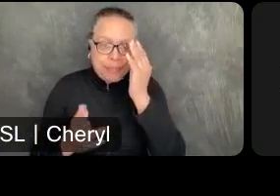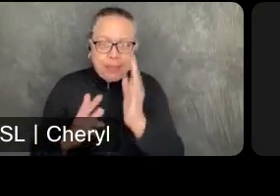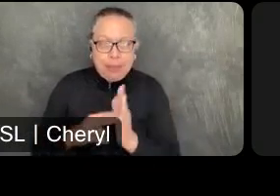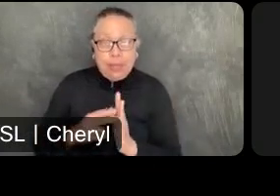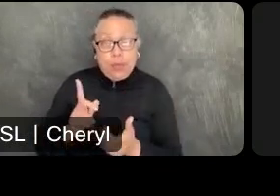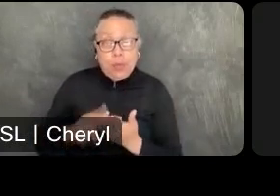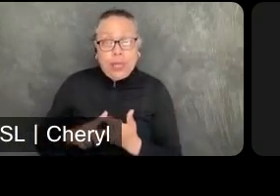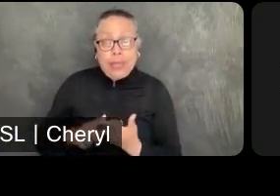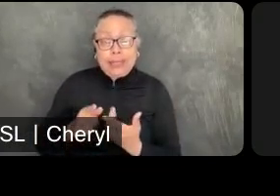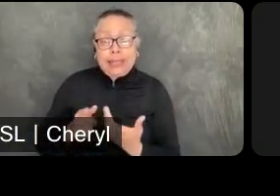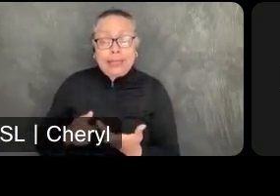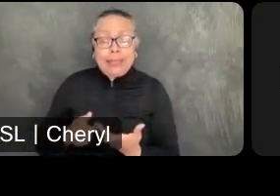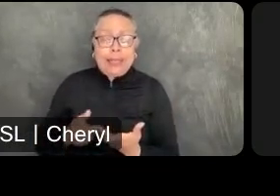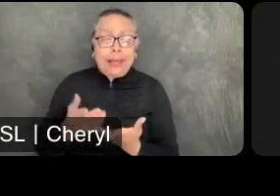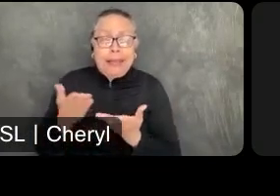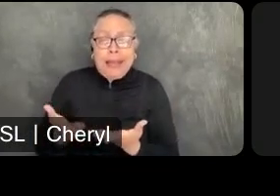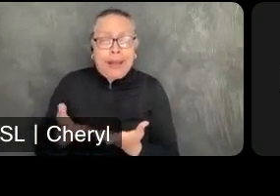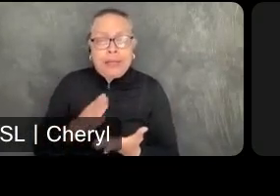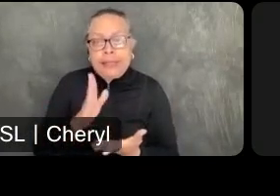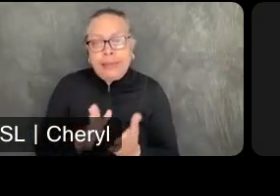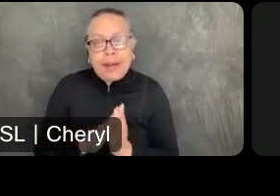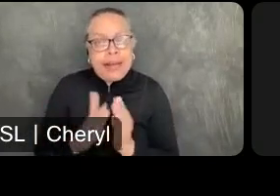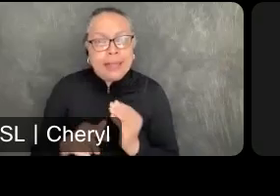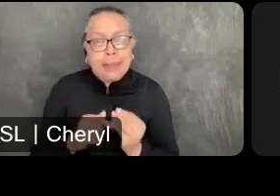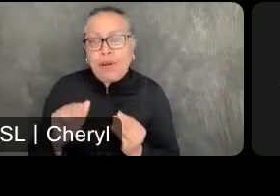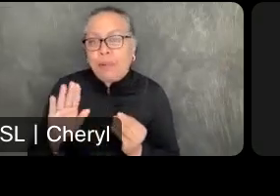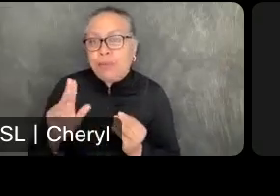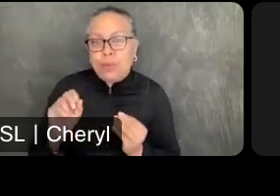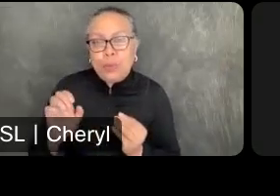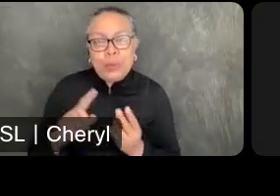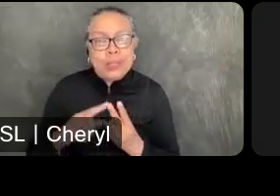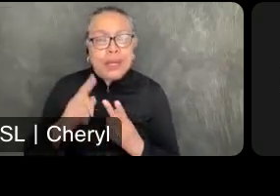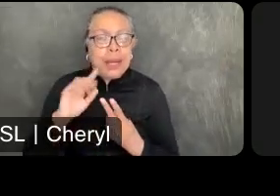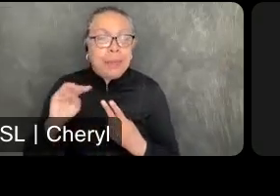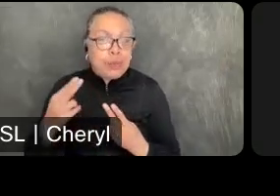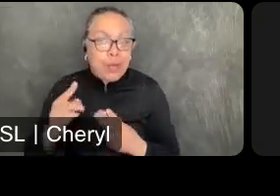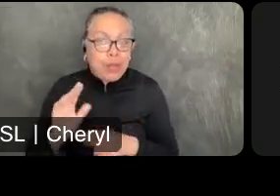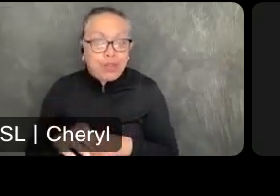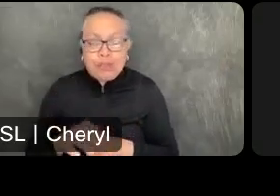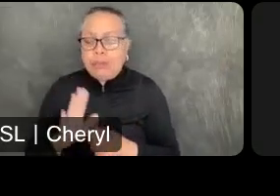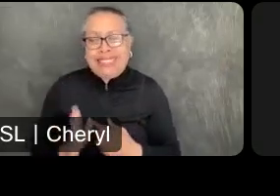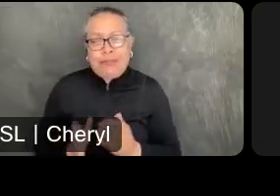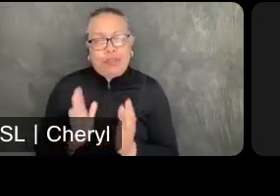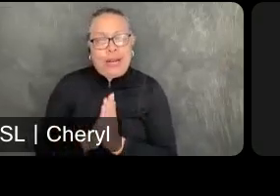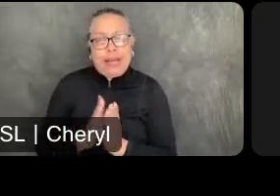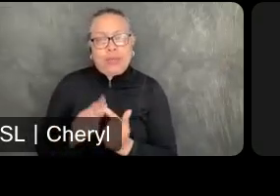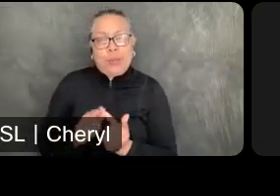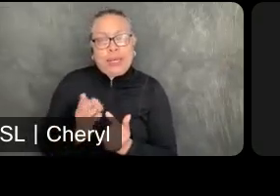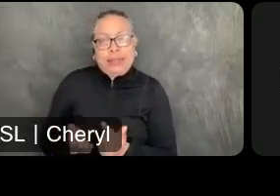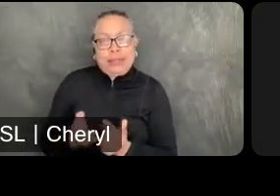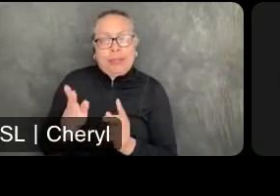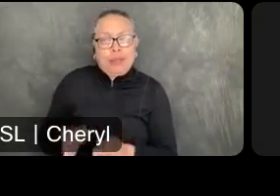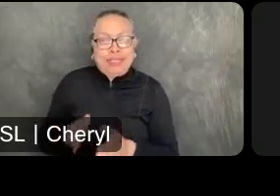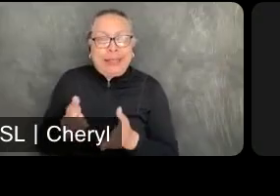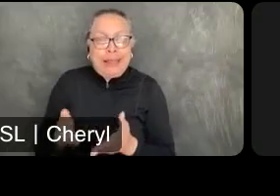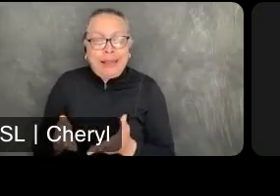never ask about abuse or mental health coercion in the presence of someone who hasn't already been identified as a safe person when you